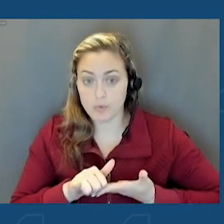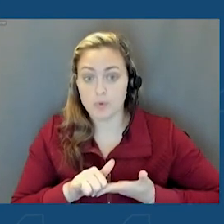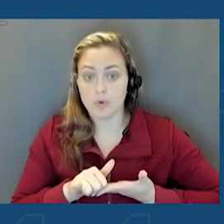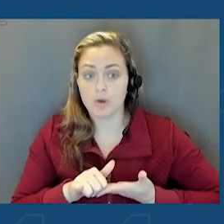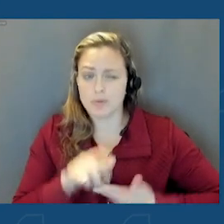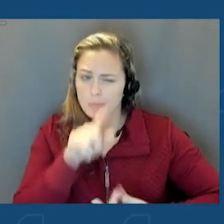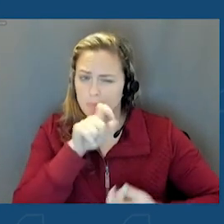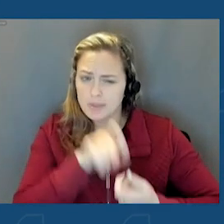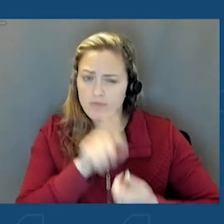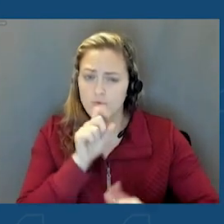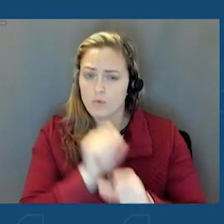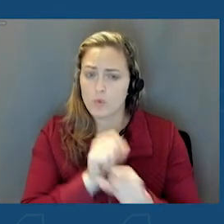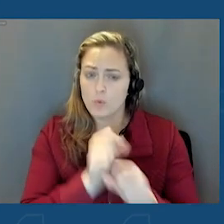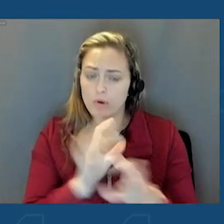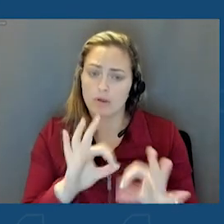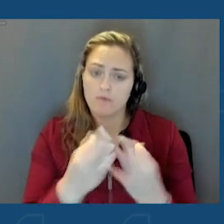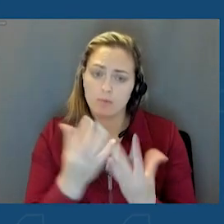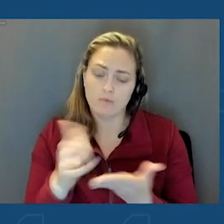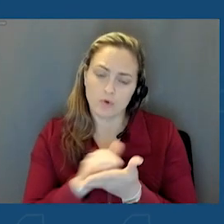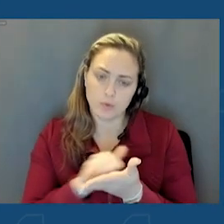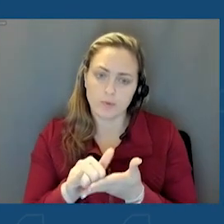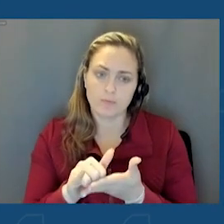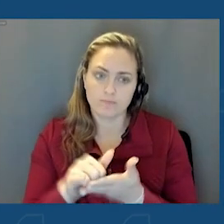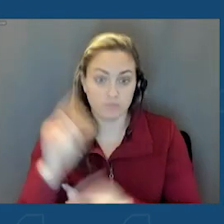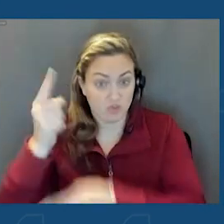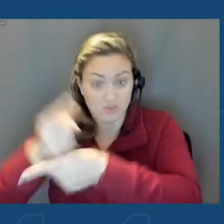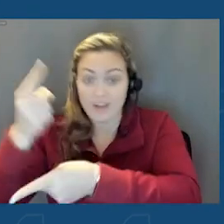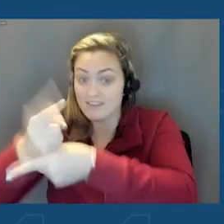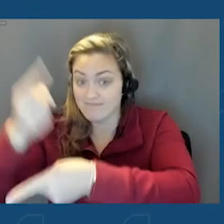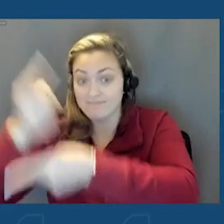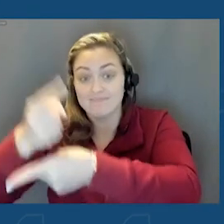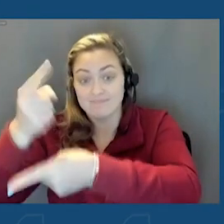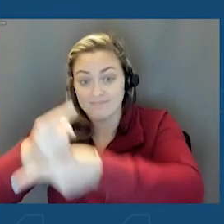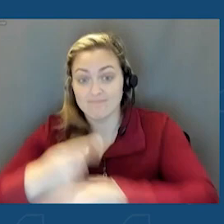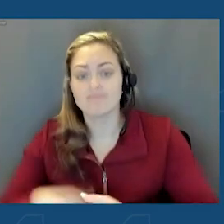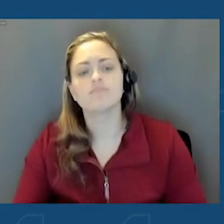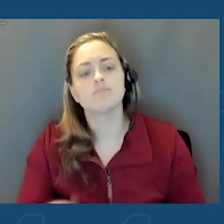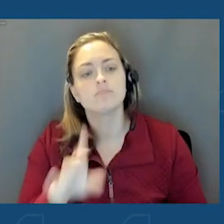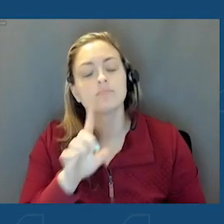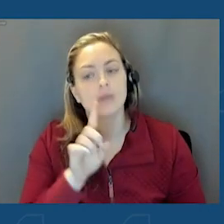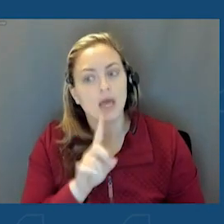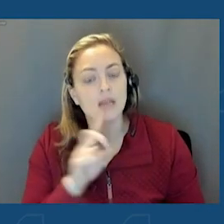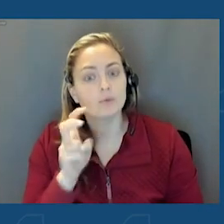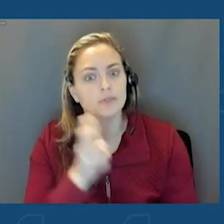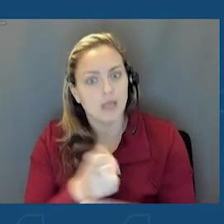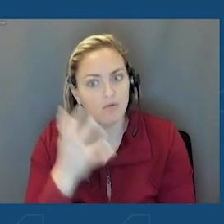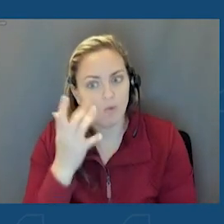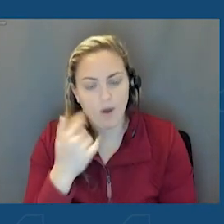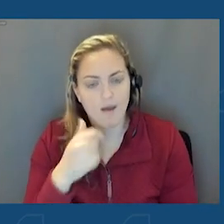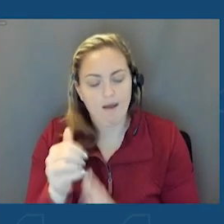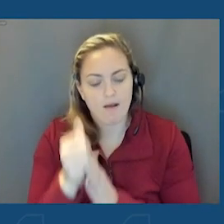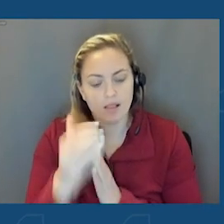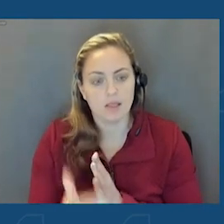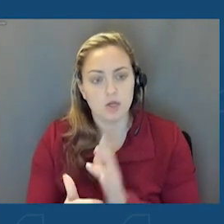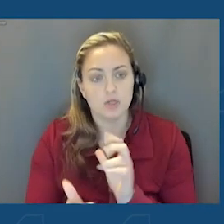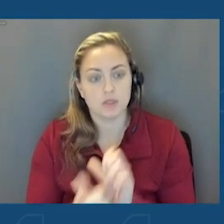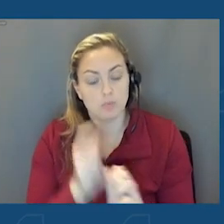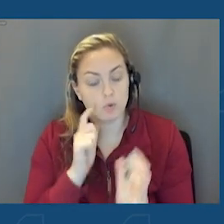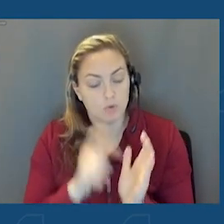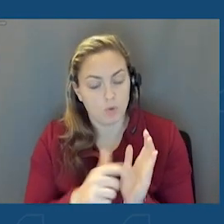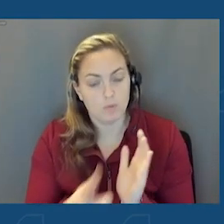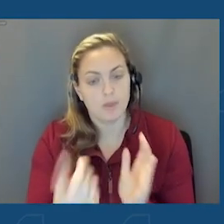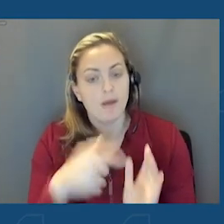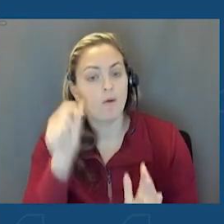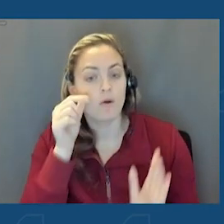the working families of New York. Right? And it was contentious because our leaders, and most notably our